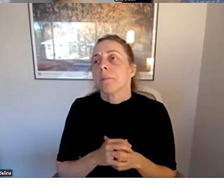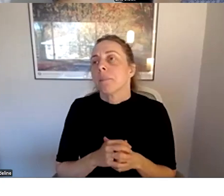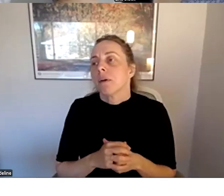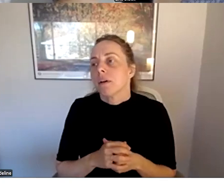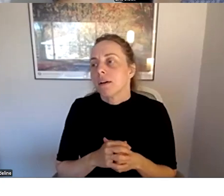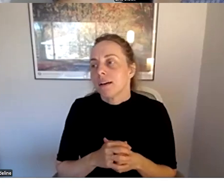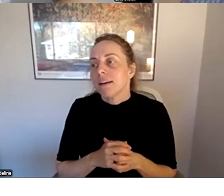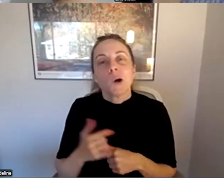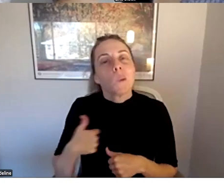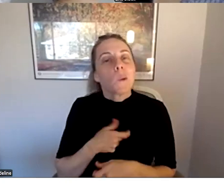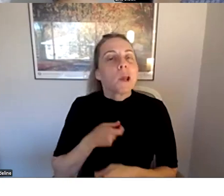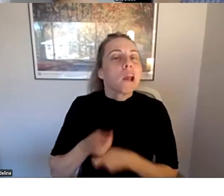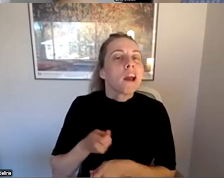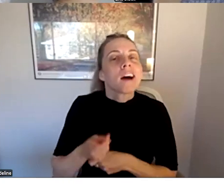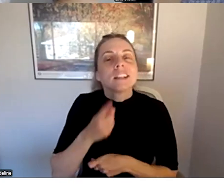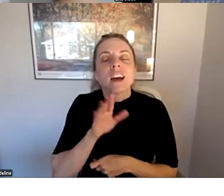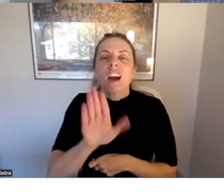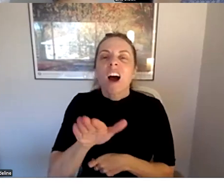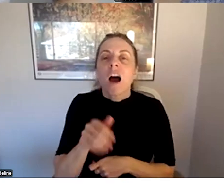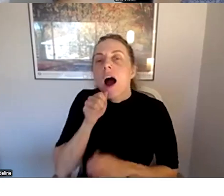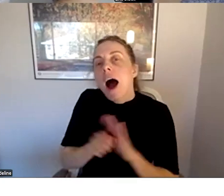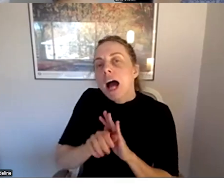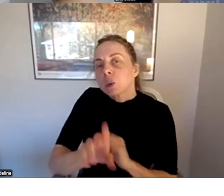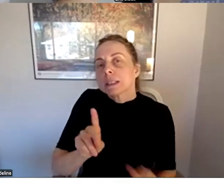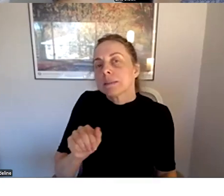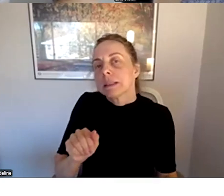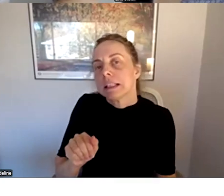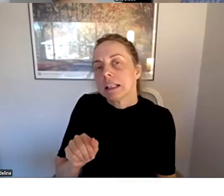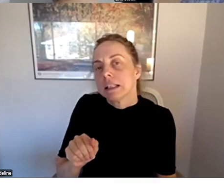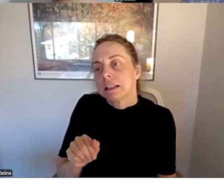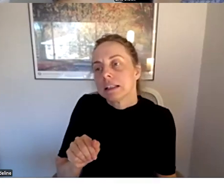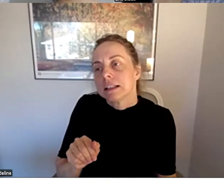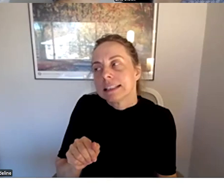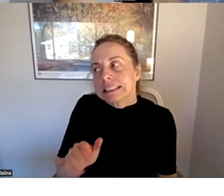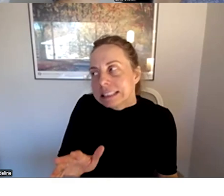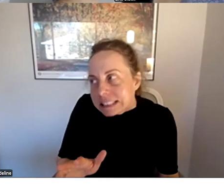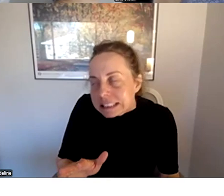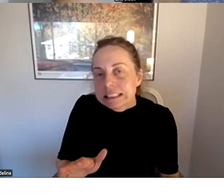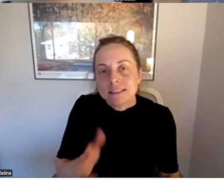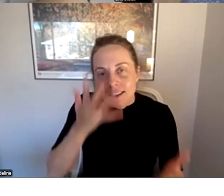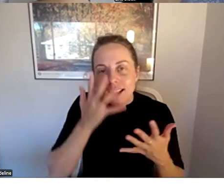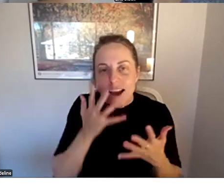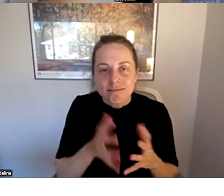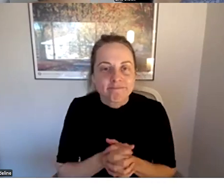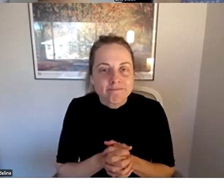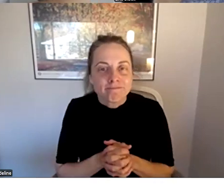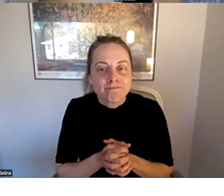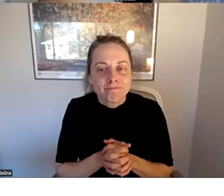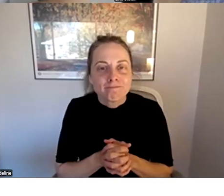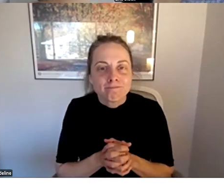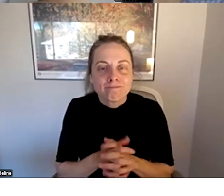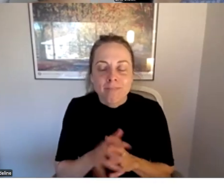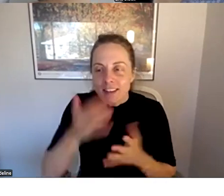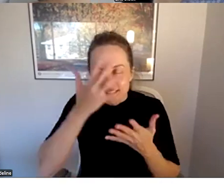we kind of joke and say, well, try to hide your disability as best you can, which is really sad, like, mindset to